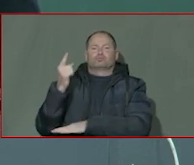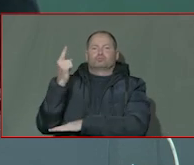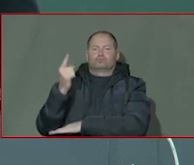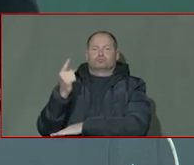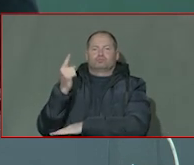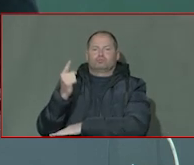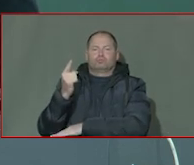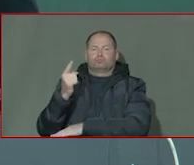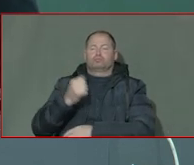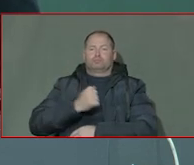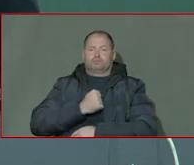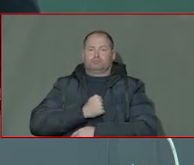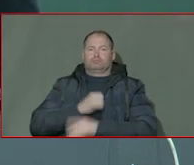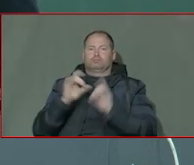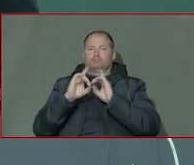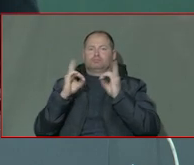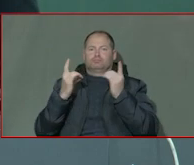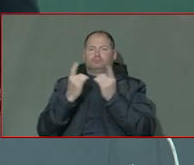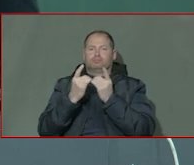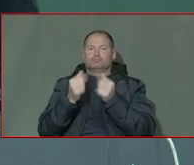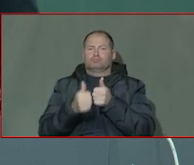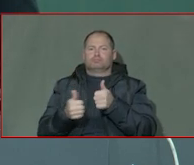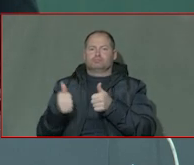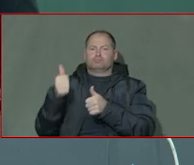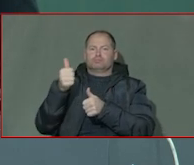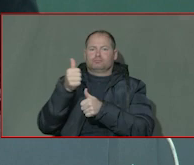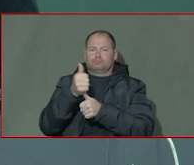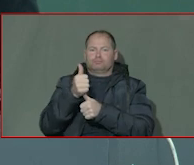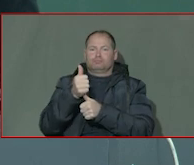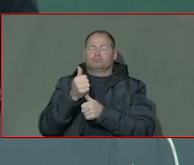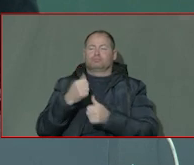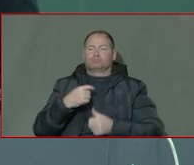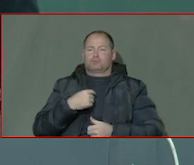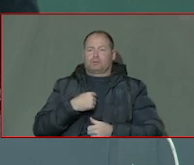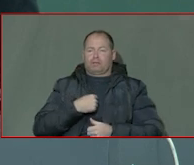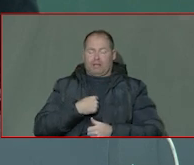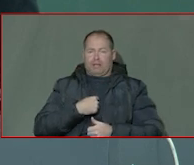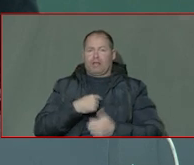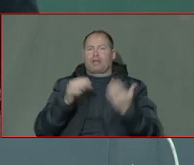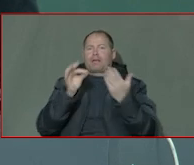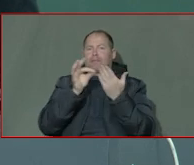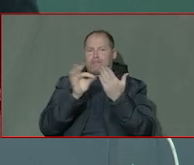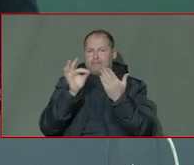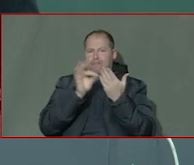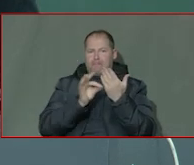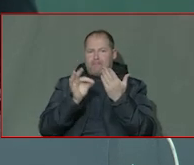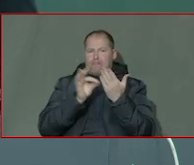a departmental head and also a senior marker for Life Sciences Paper 2.